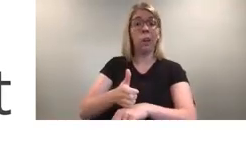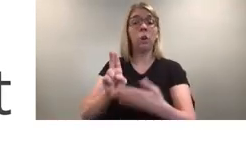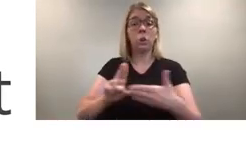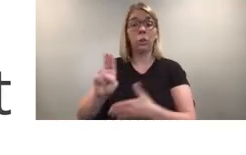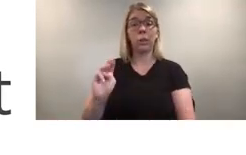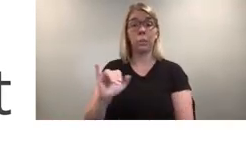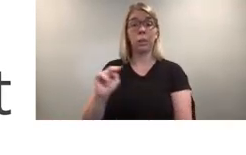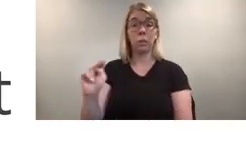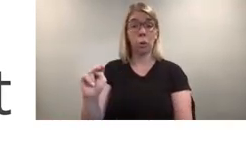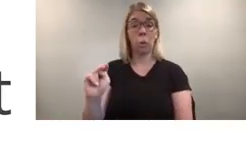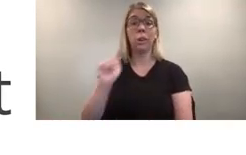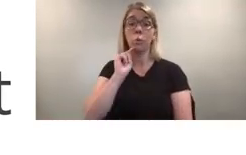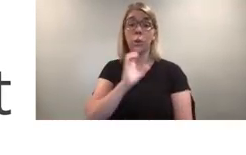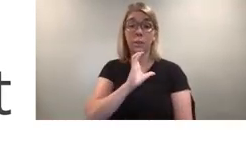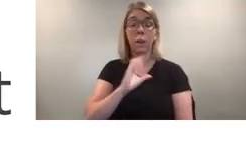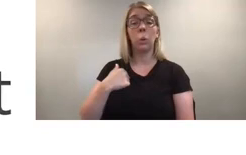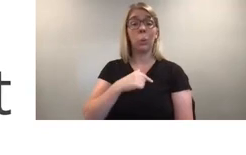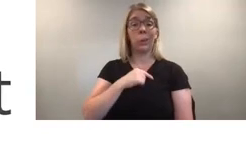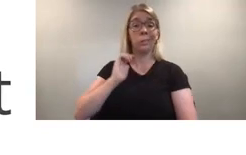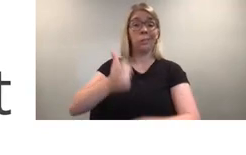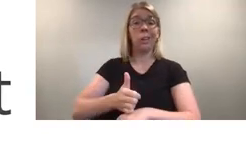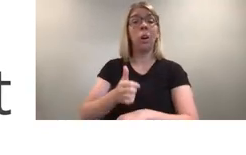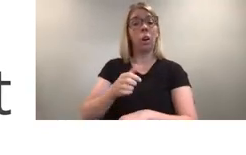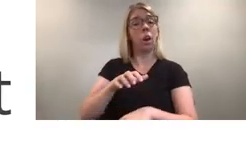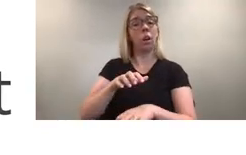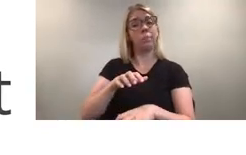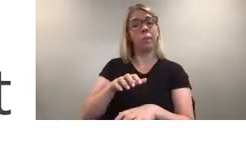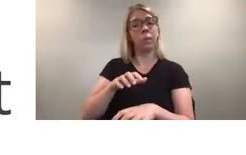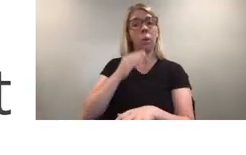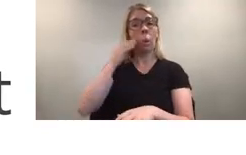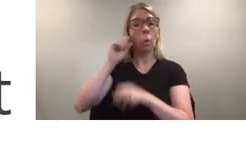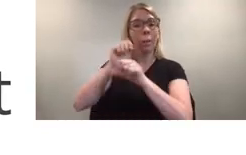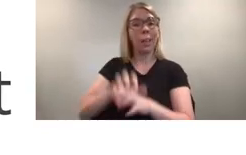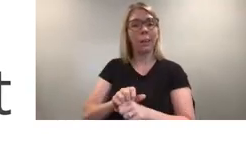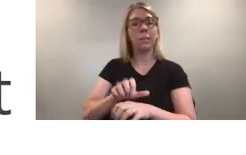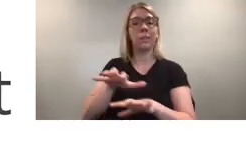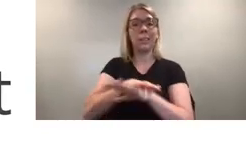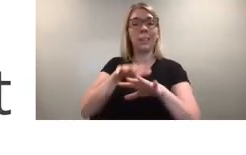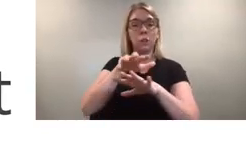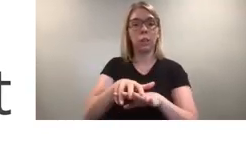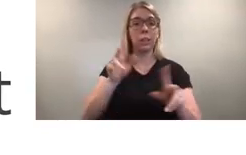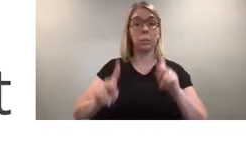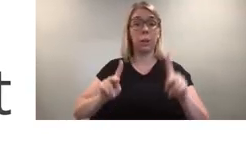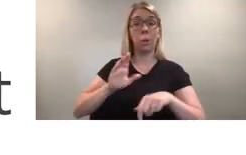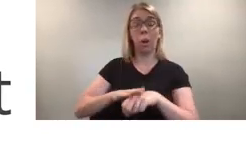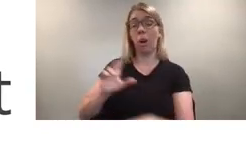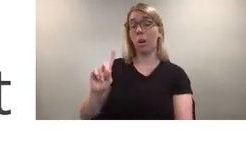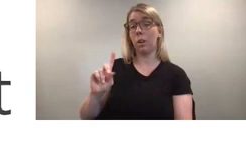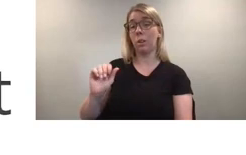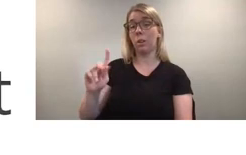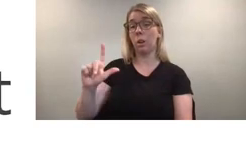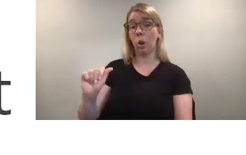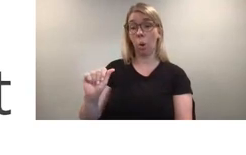on traditional, ancestral, and contemporary lands of Indigenous people. The university resides in Dakota land ceded in the treaties